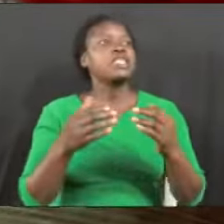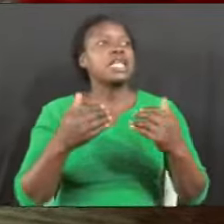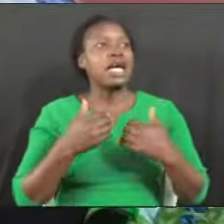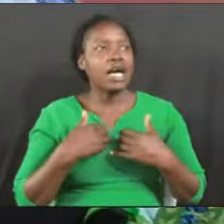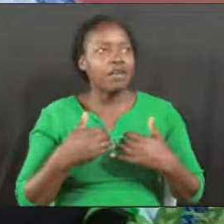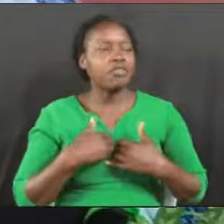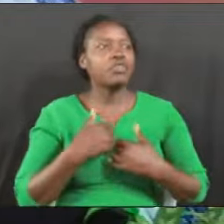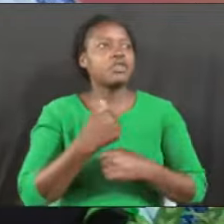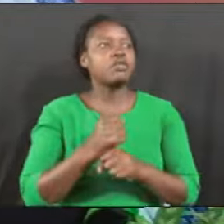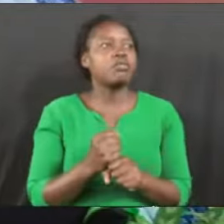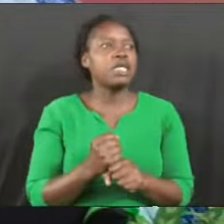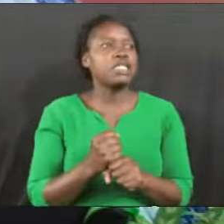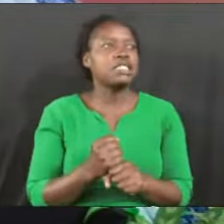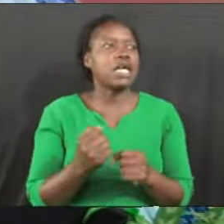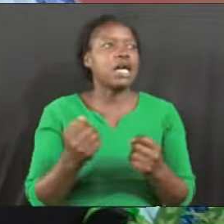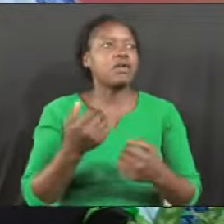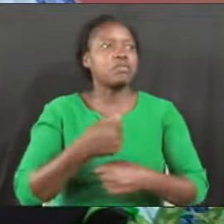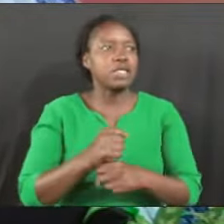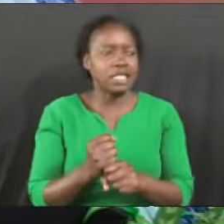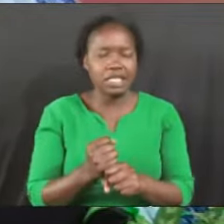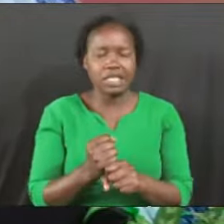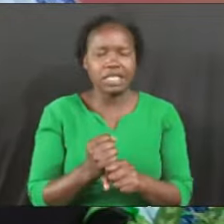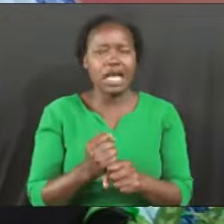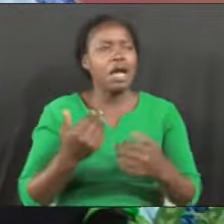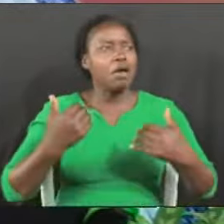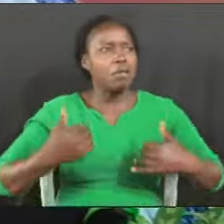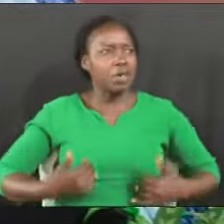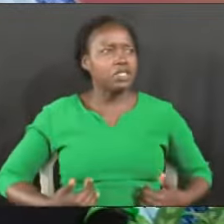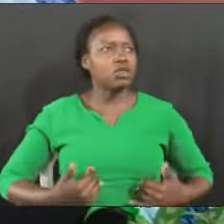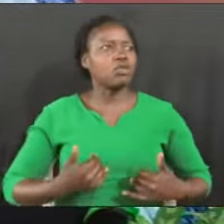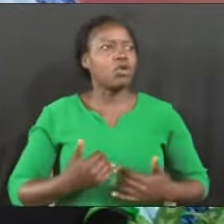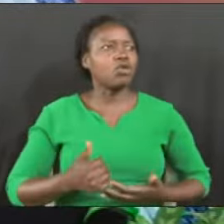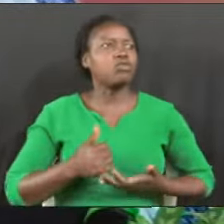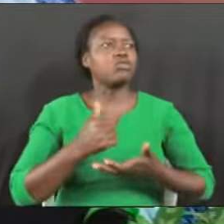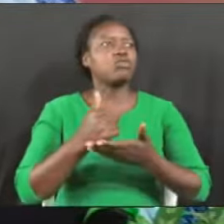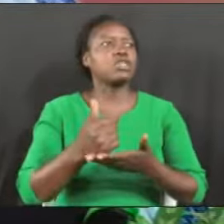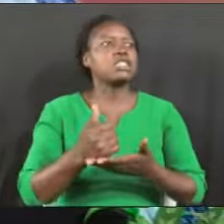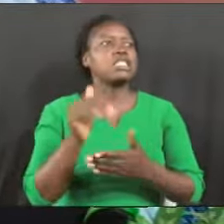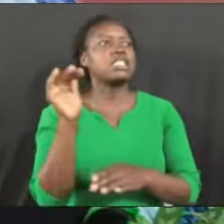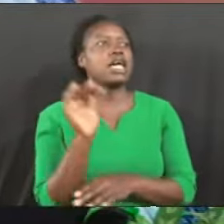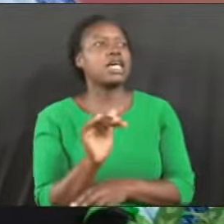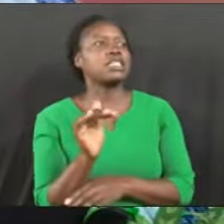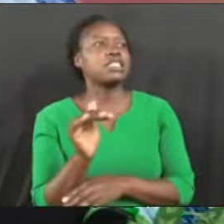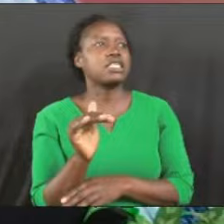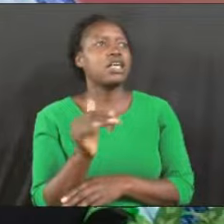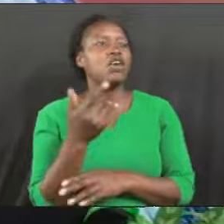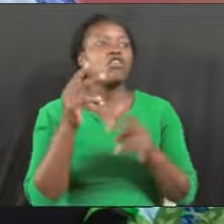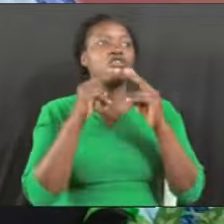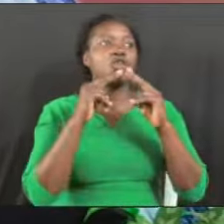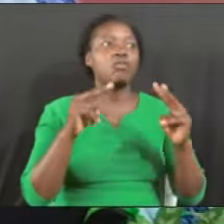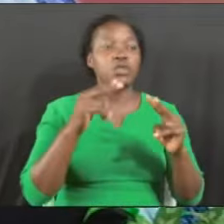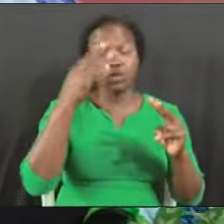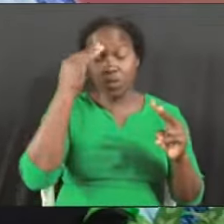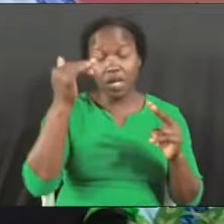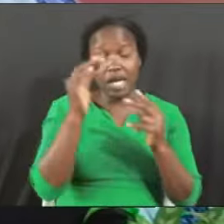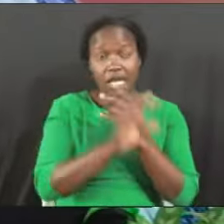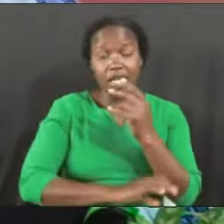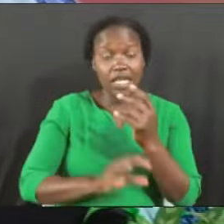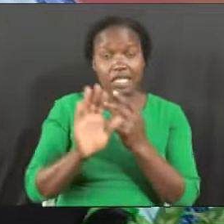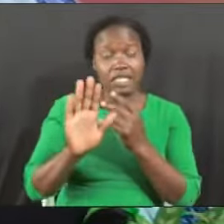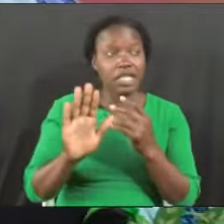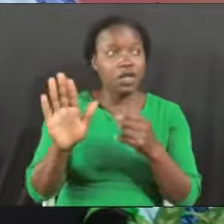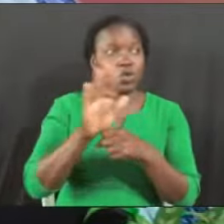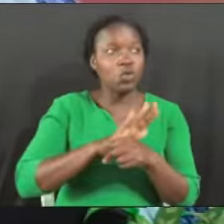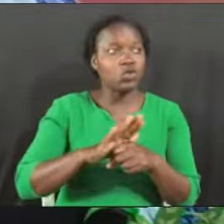personal aide, their friend, they asked for peace, because their country was supplied